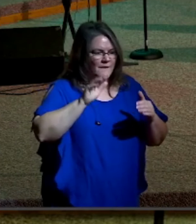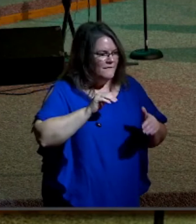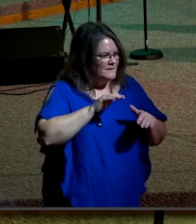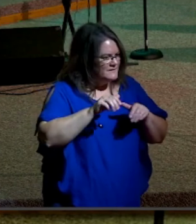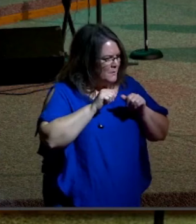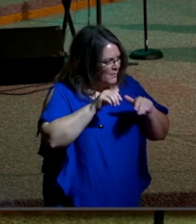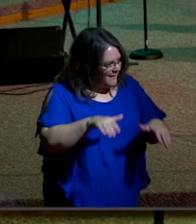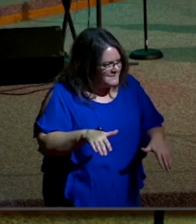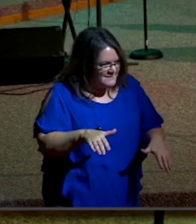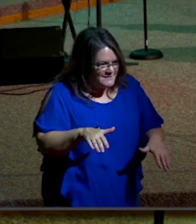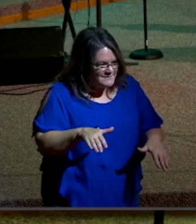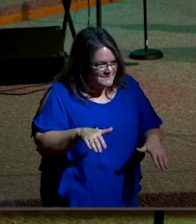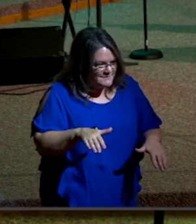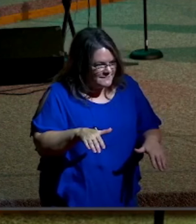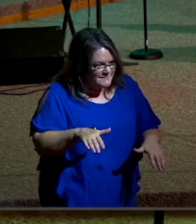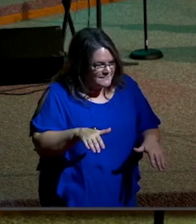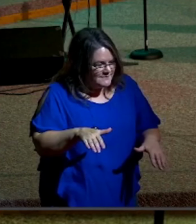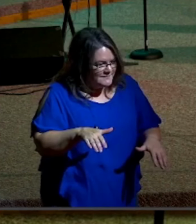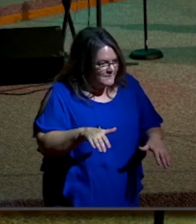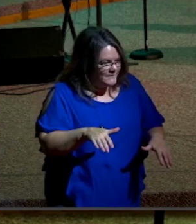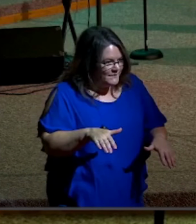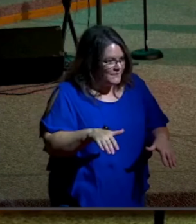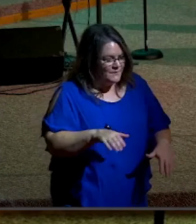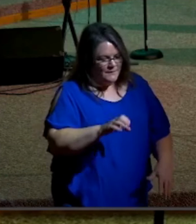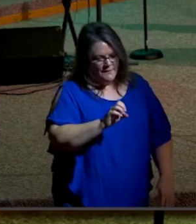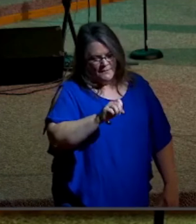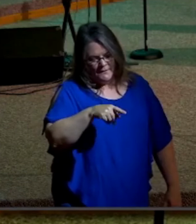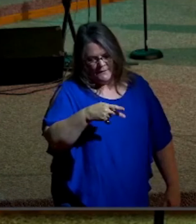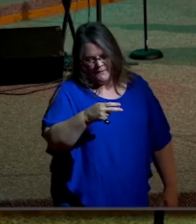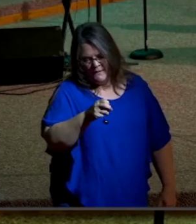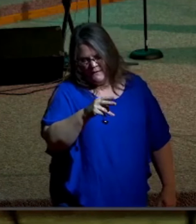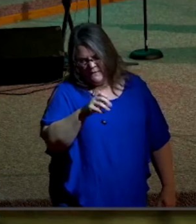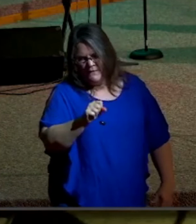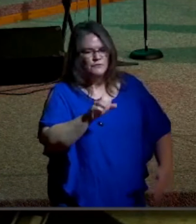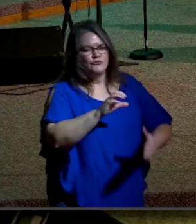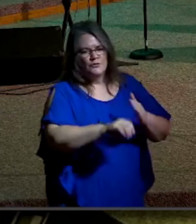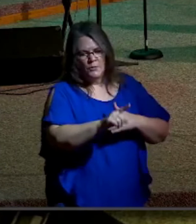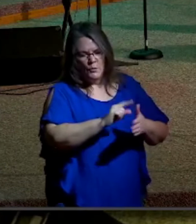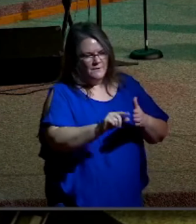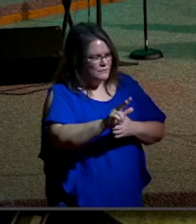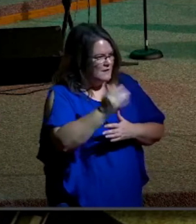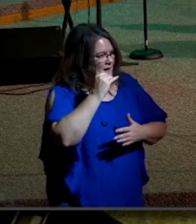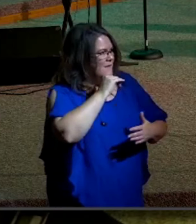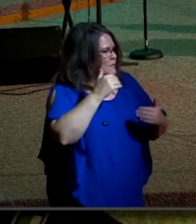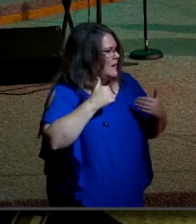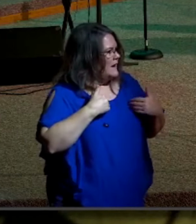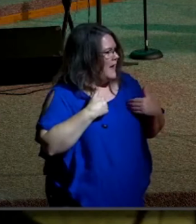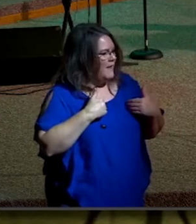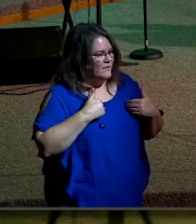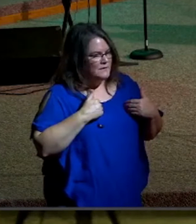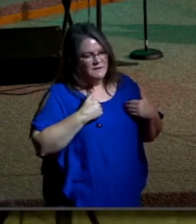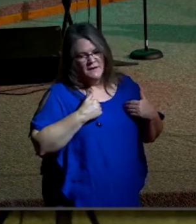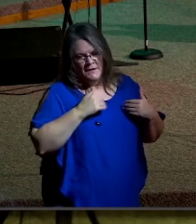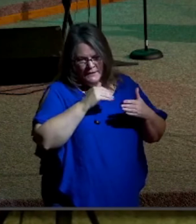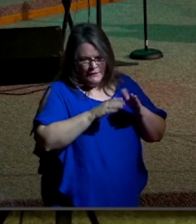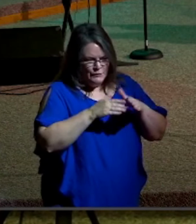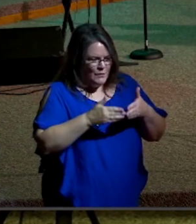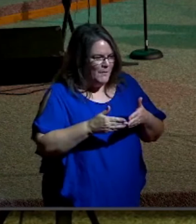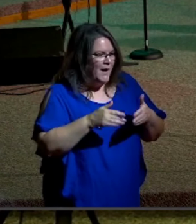for us. In Ephesians chapter 1, verse 3, it says this. If you don't have this one highlighted in your Bible, come on, you got to highlight this